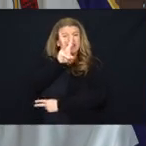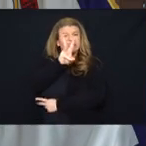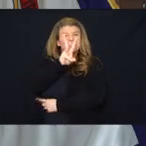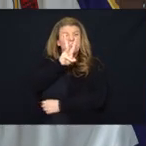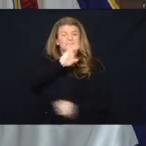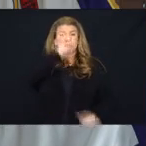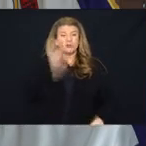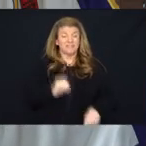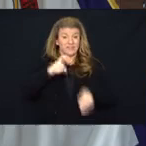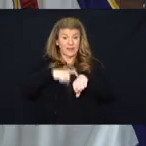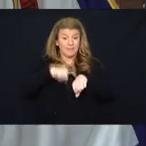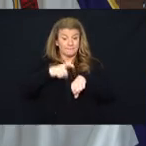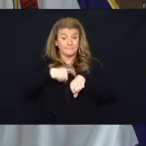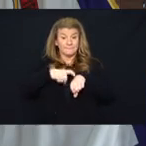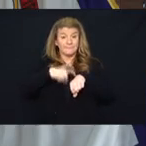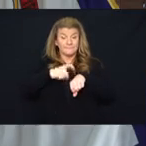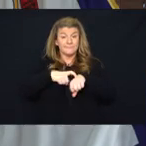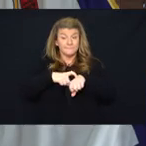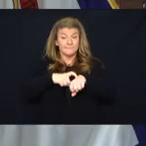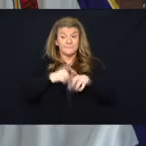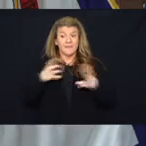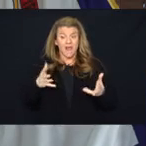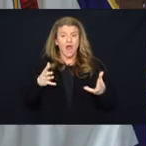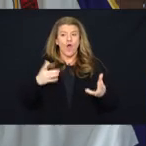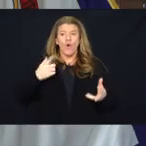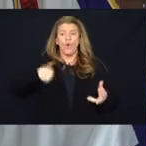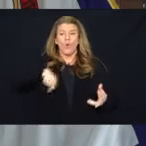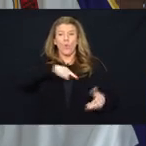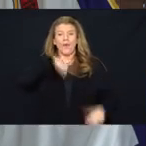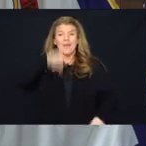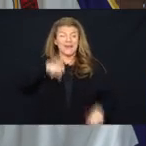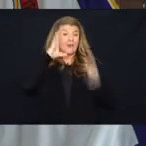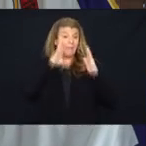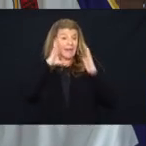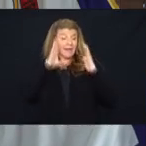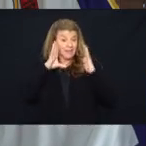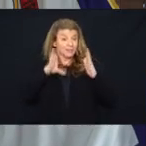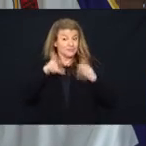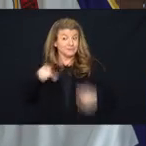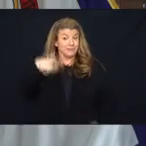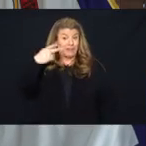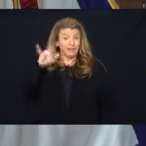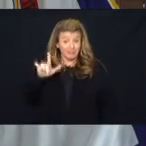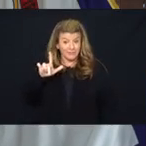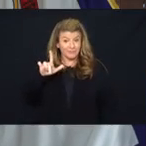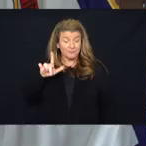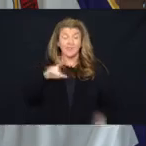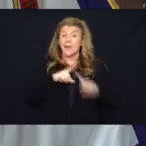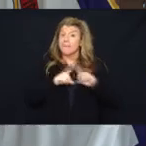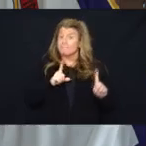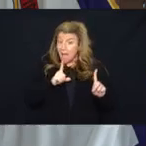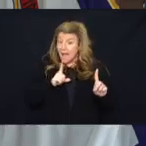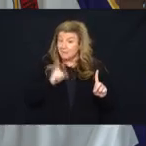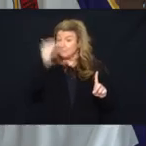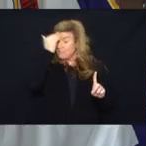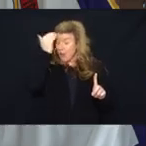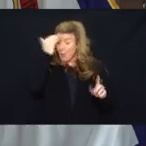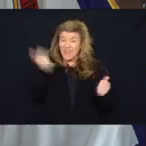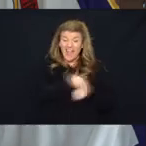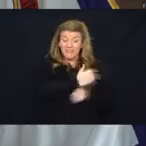Well, absolutely, we all need to pay attention to Brother Phil, but in all of